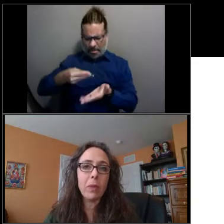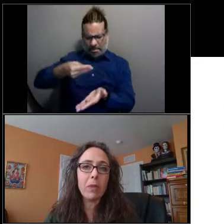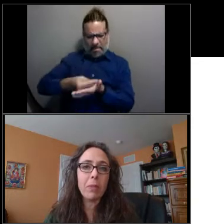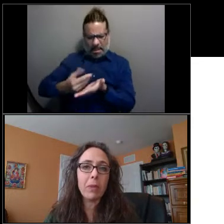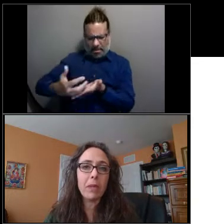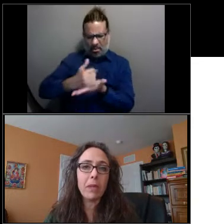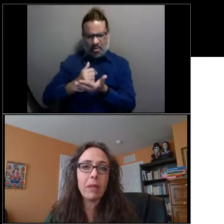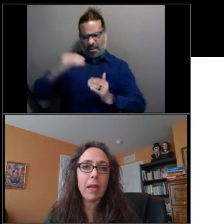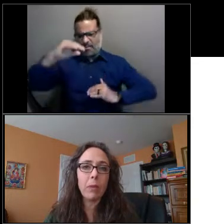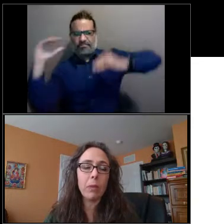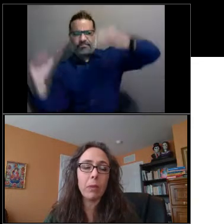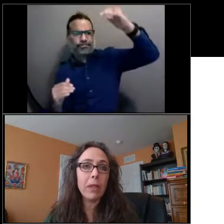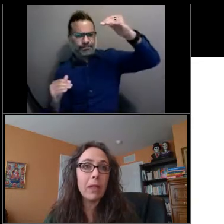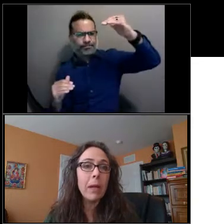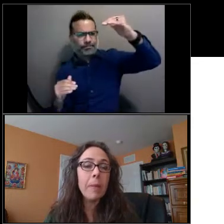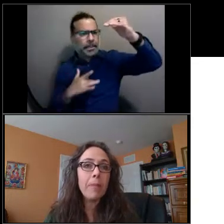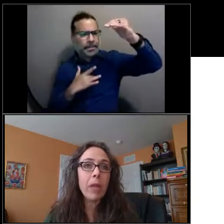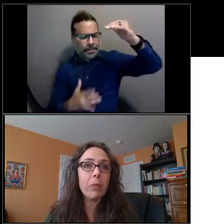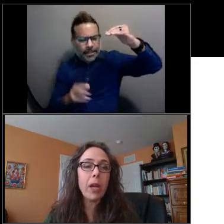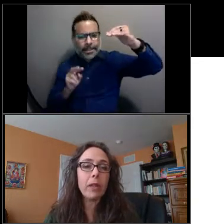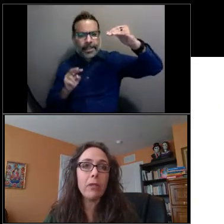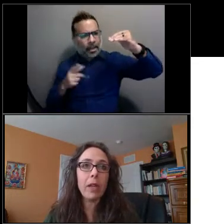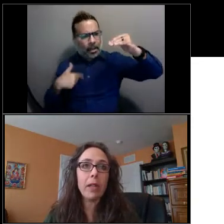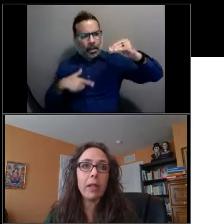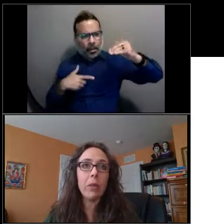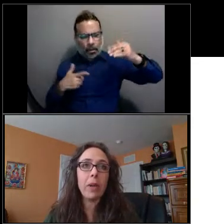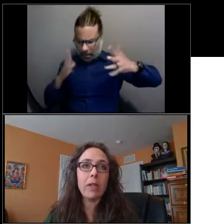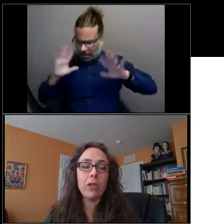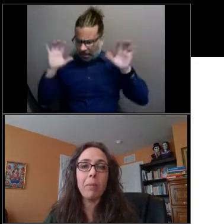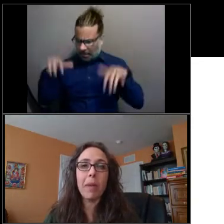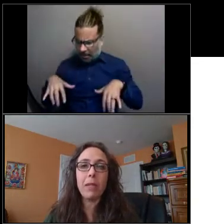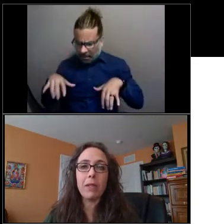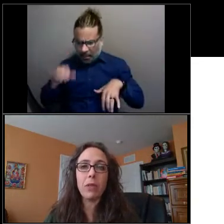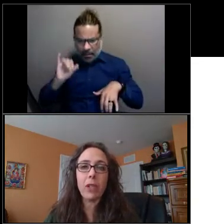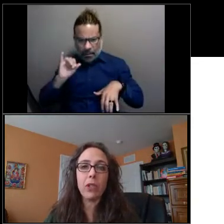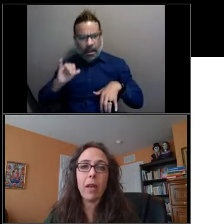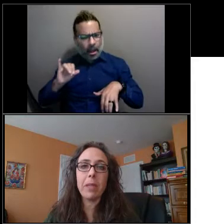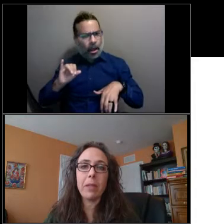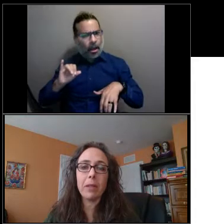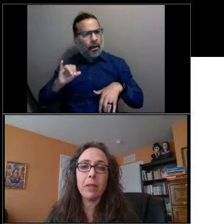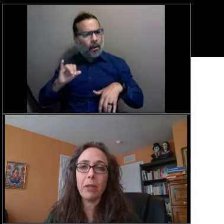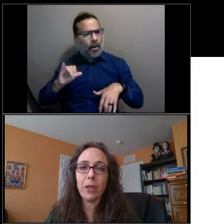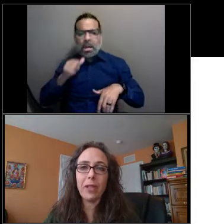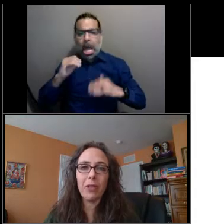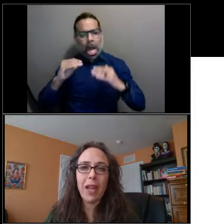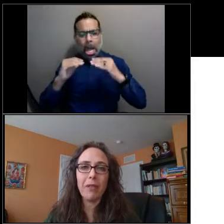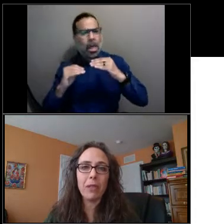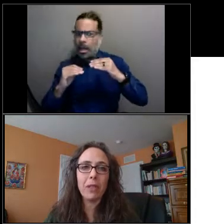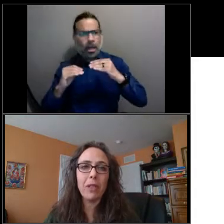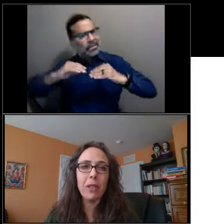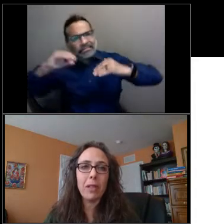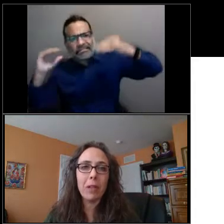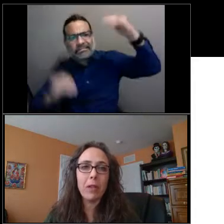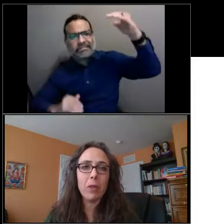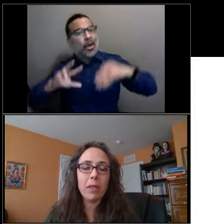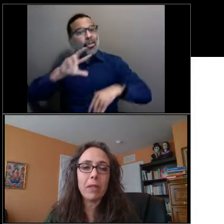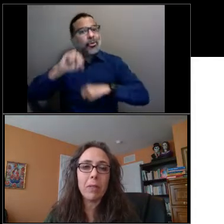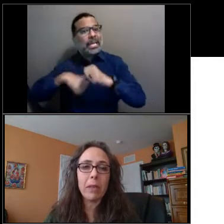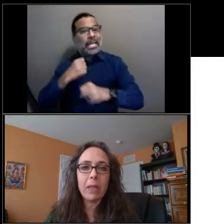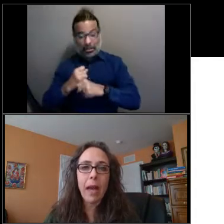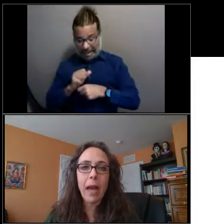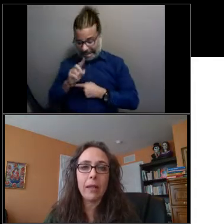for people with disabilities. And we were pretty shocked to find that there was a tremendous wage gap still 30 years after the